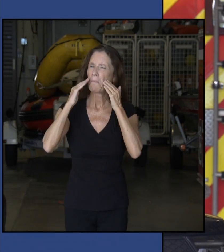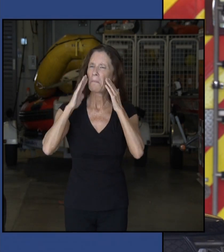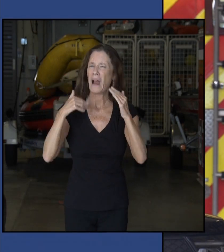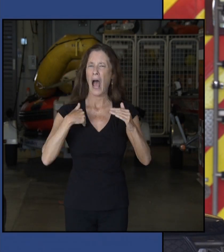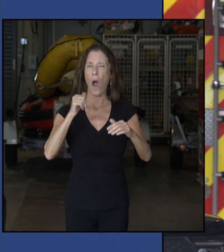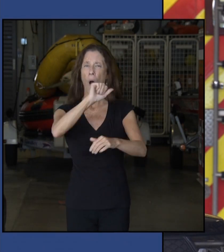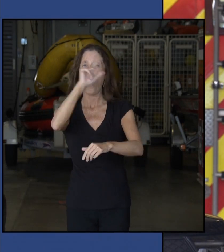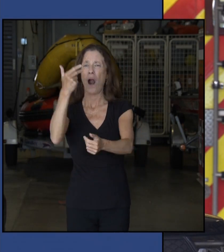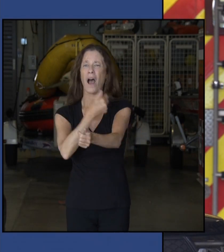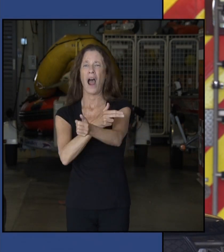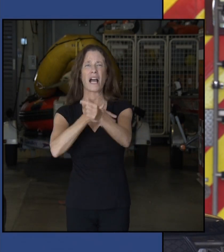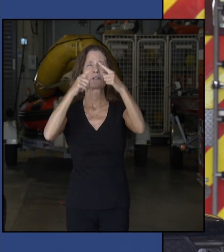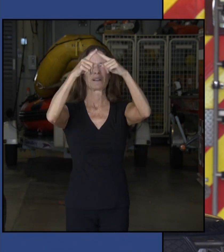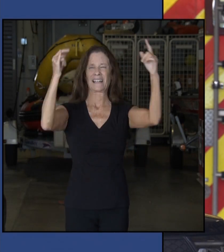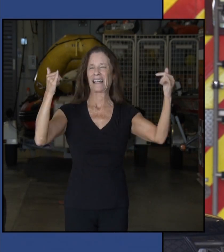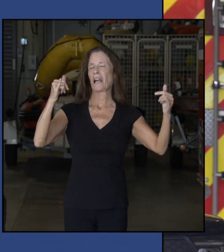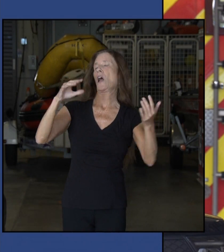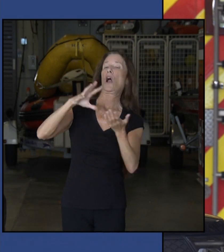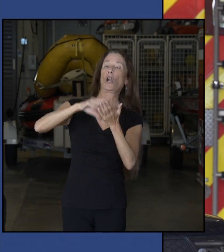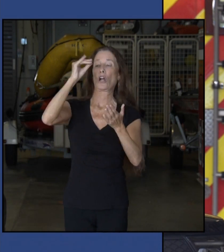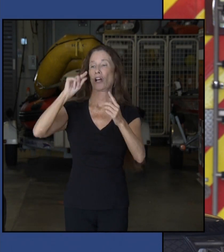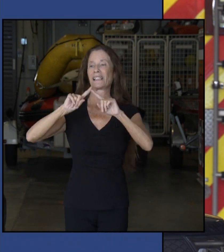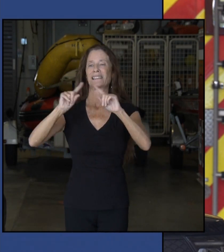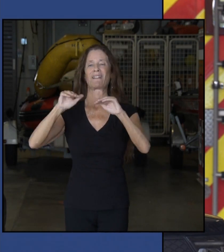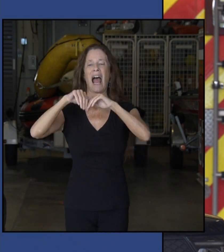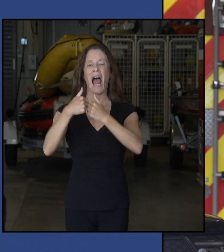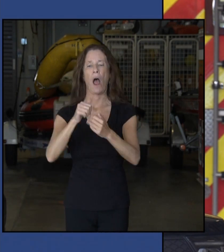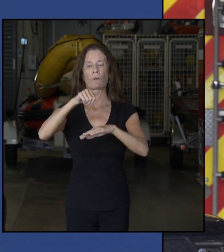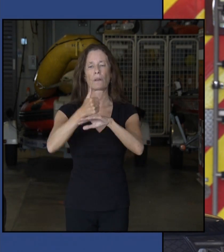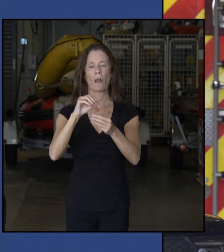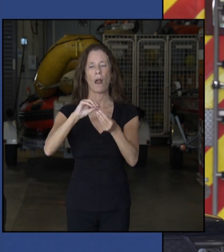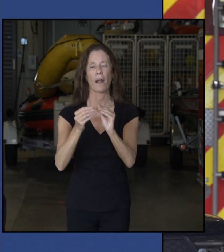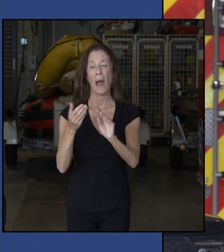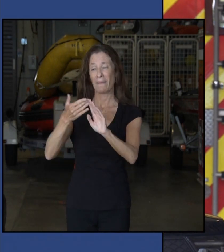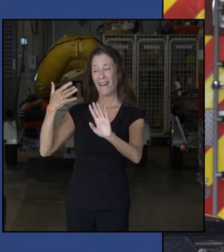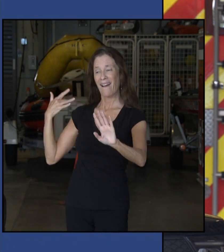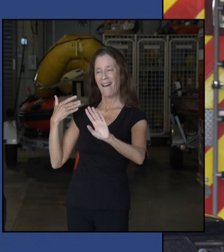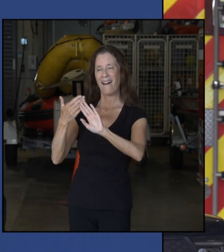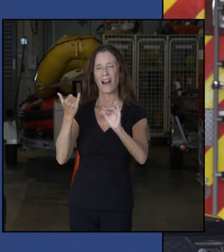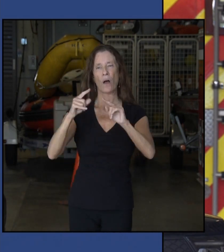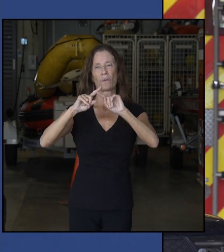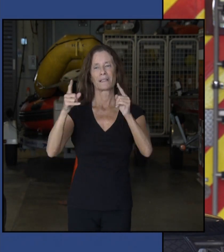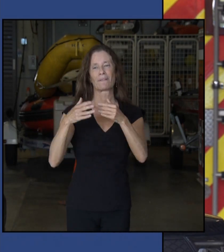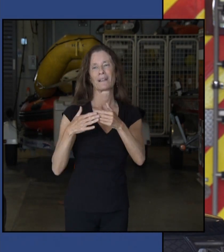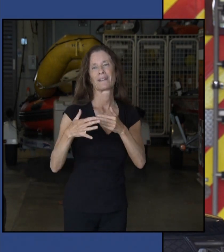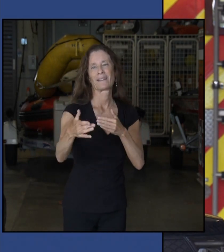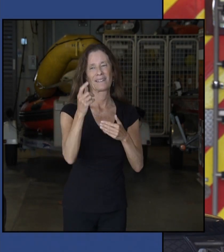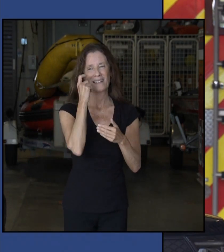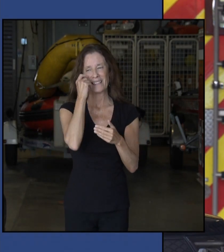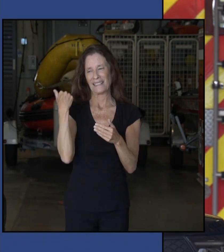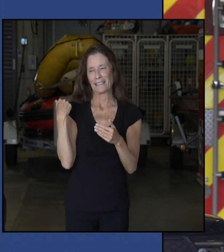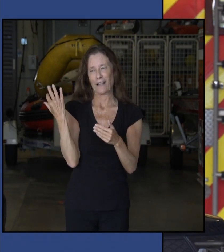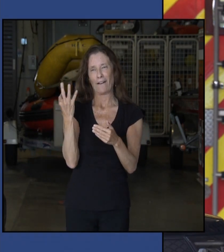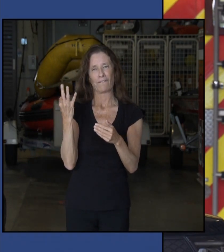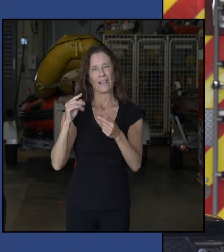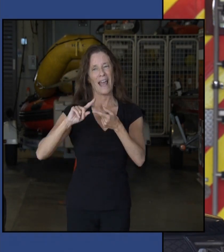is accurate as we're moving forward. And so a big change happened on Friday at the request of the White